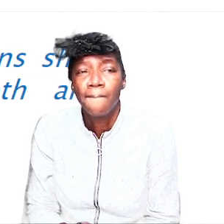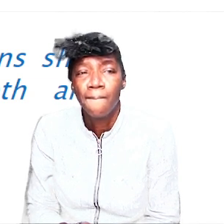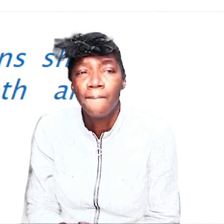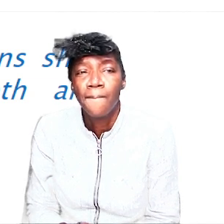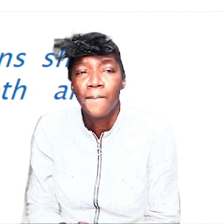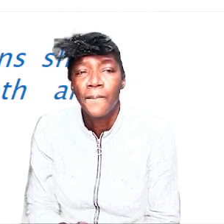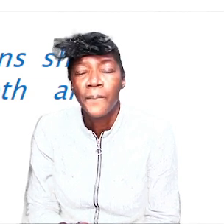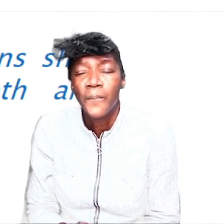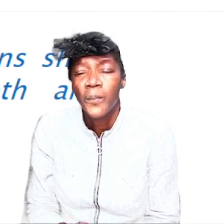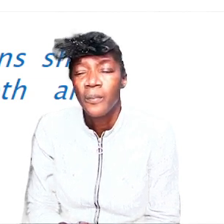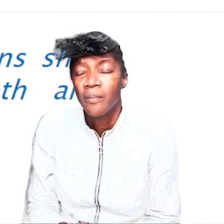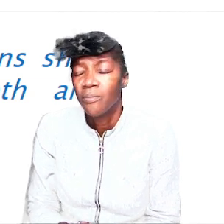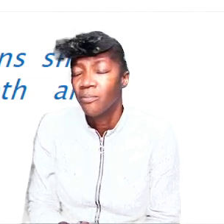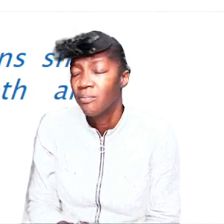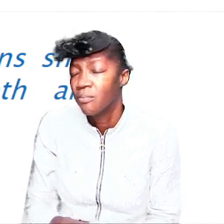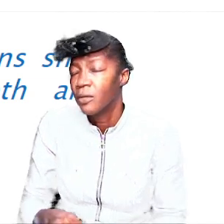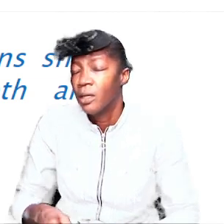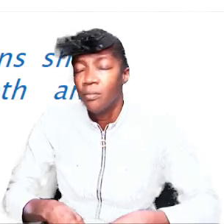And cut us off.